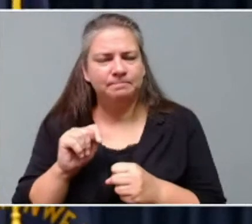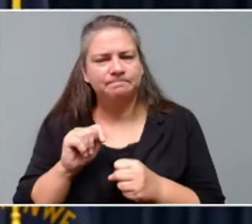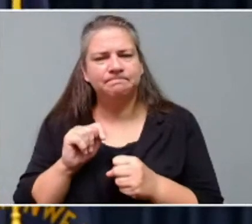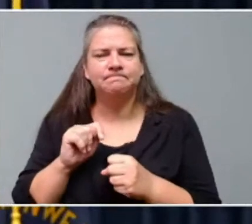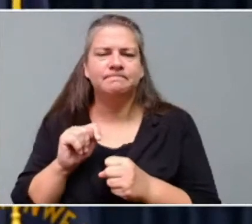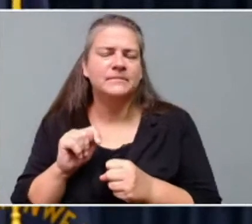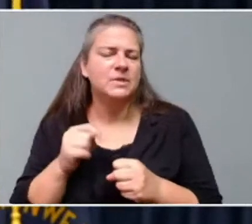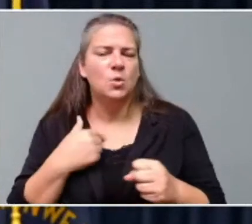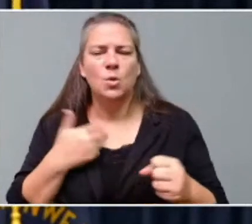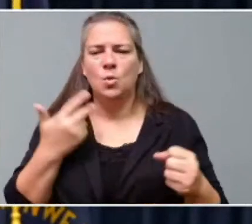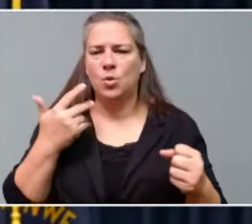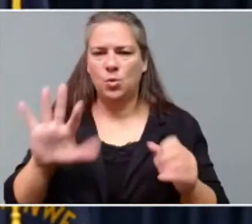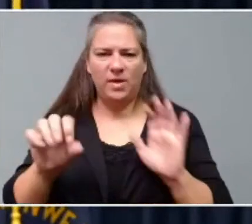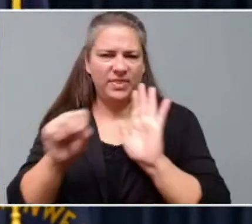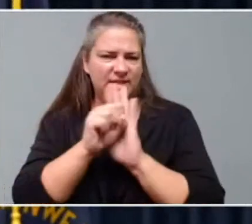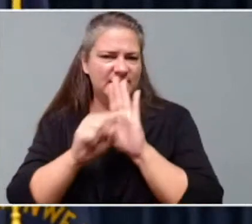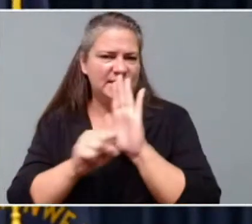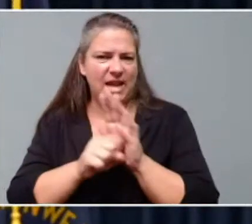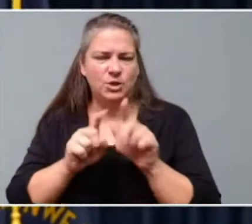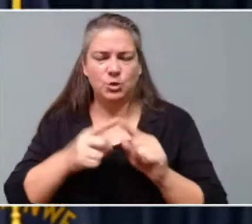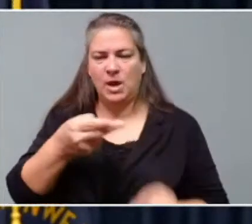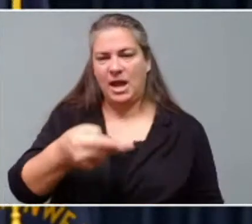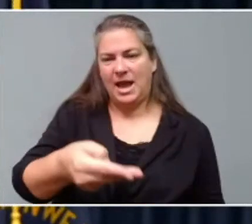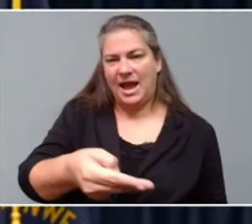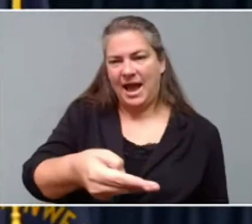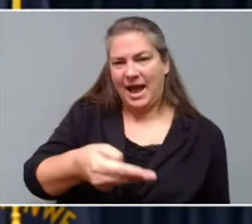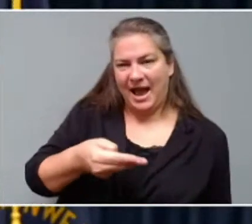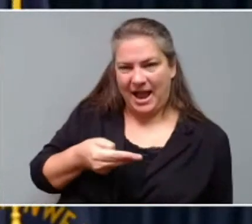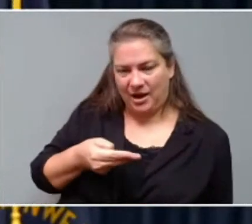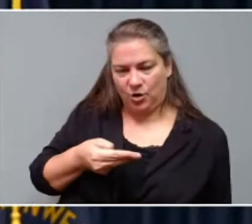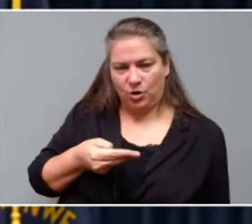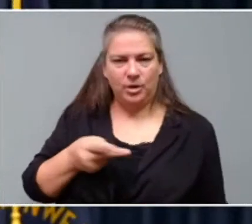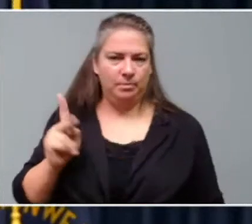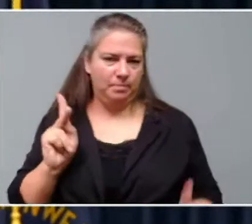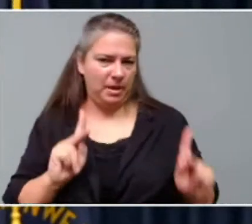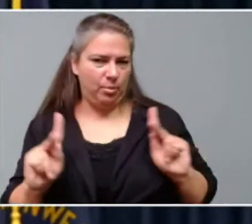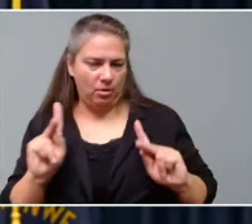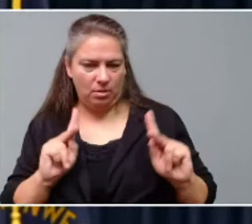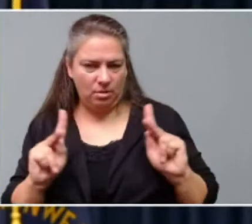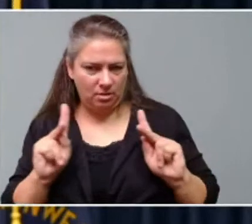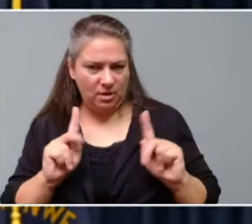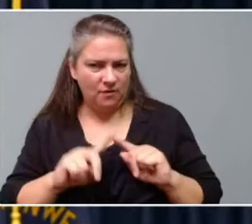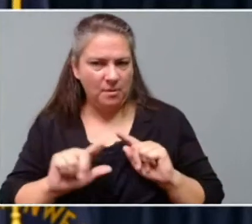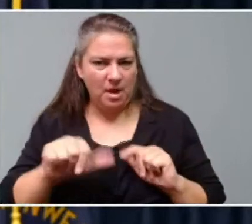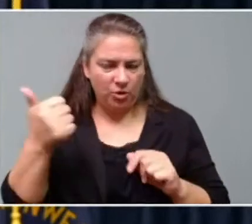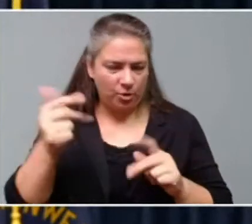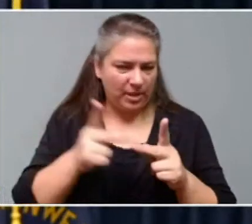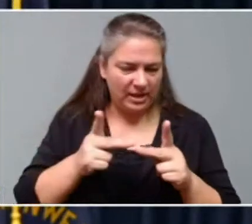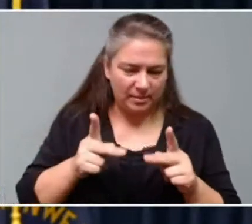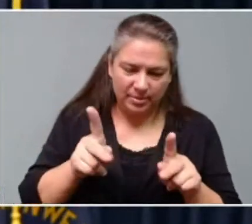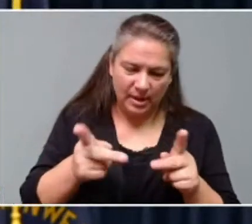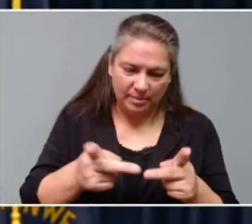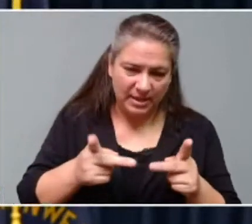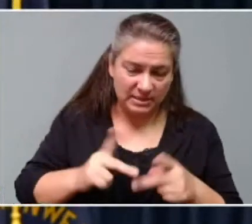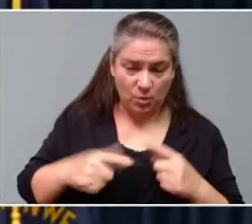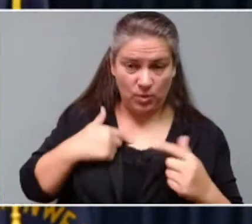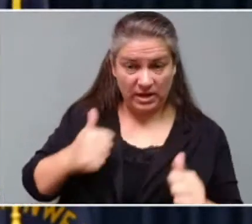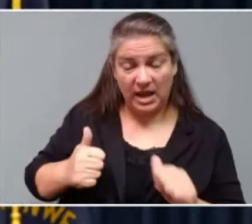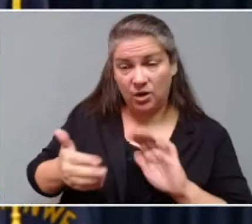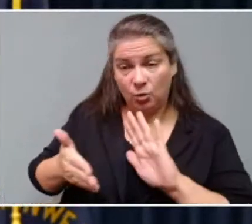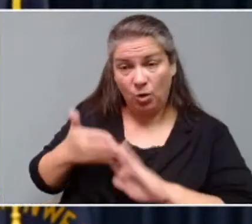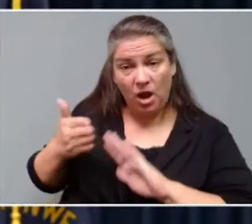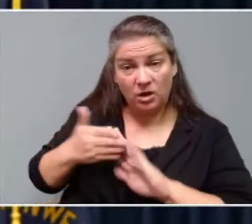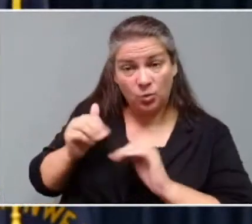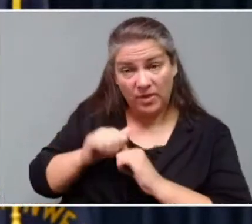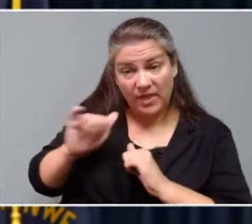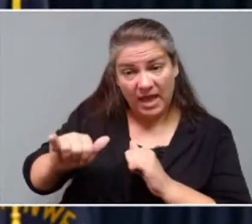have the state trying to hire personnel away from other places. But we think we can run with the intent of this, and we're